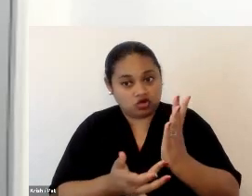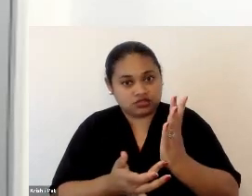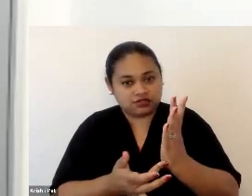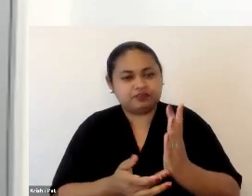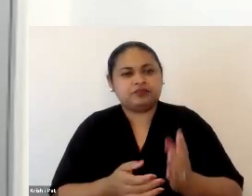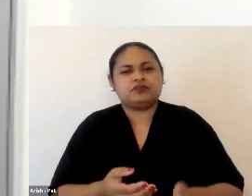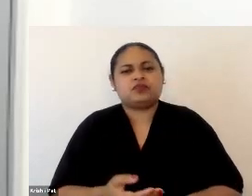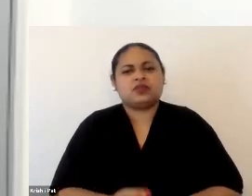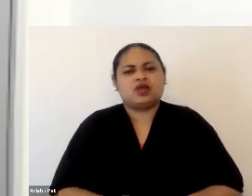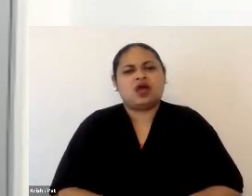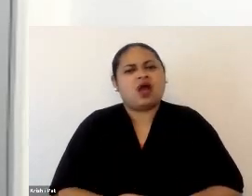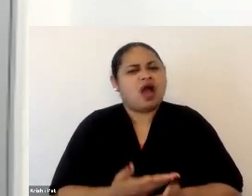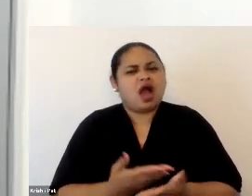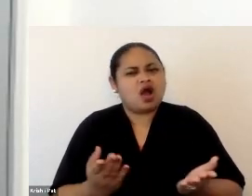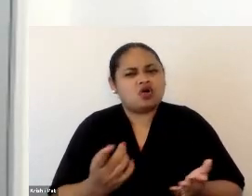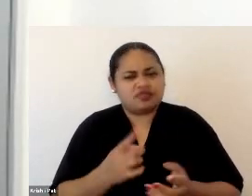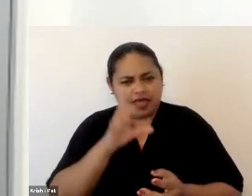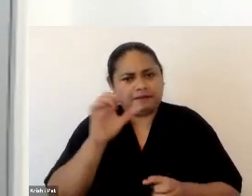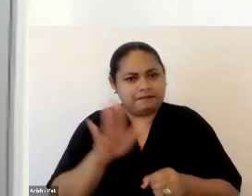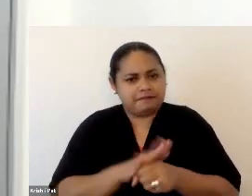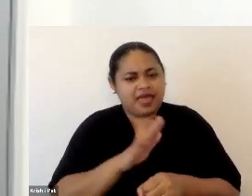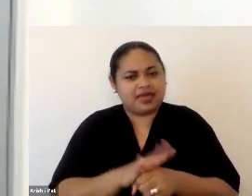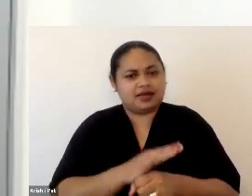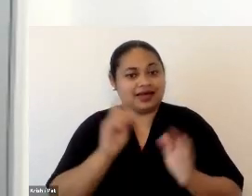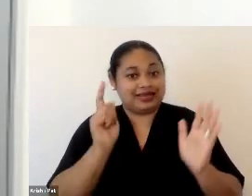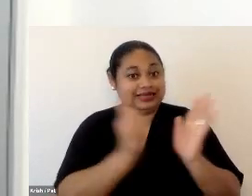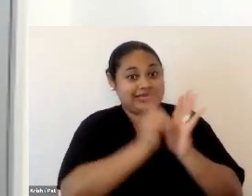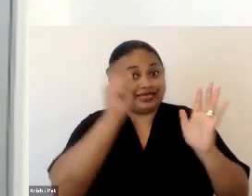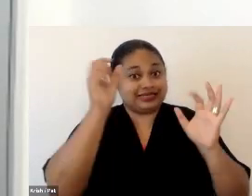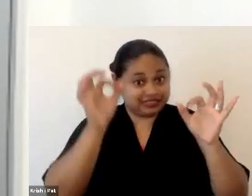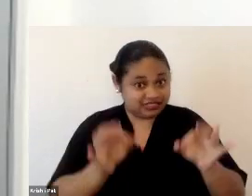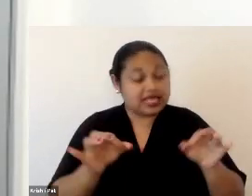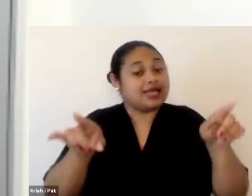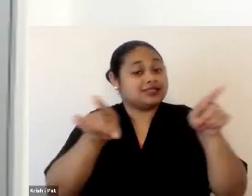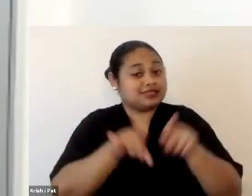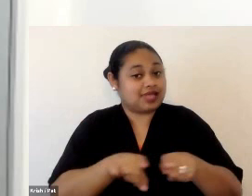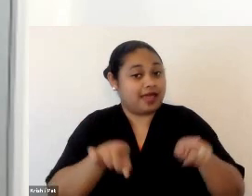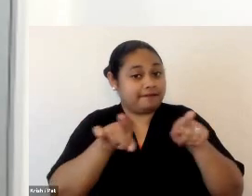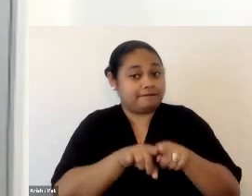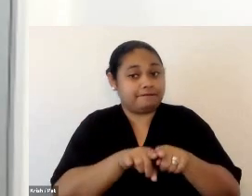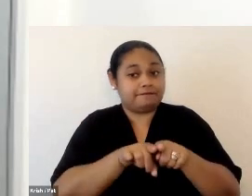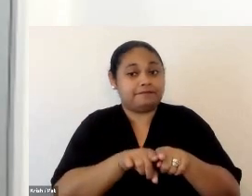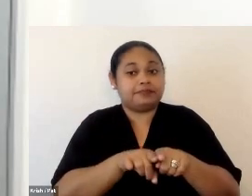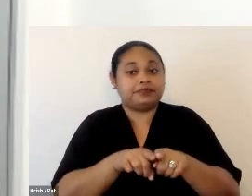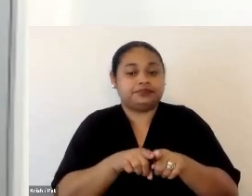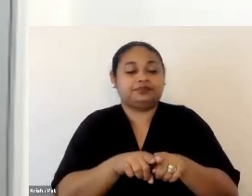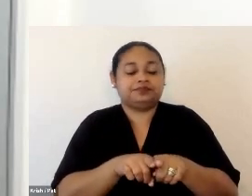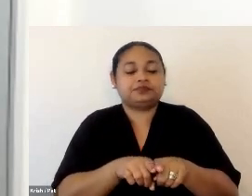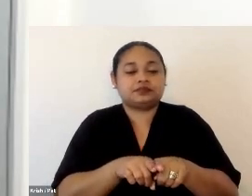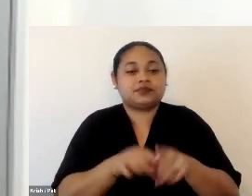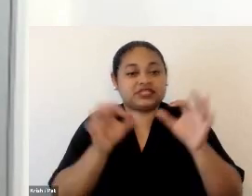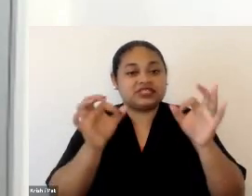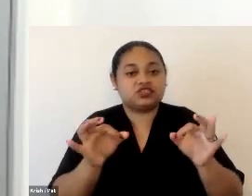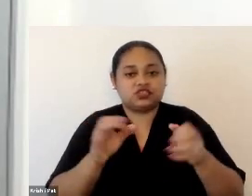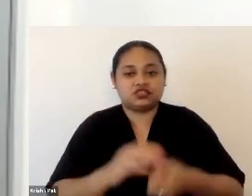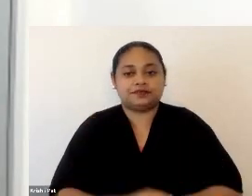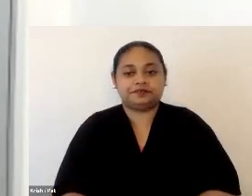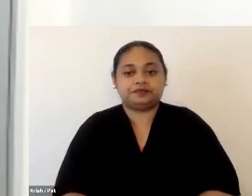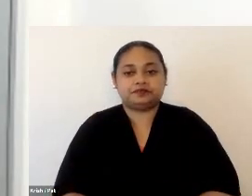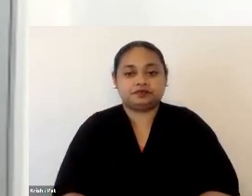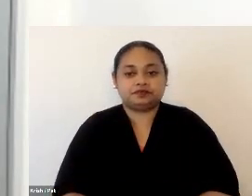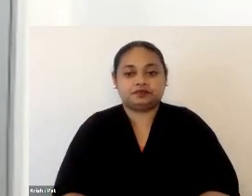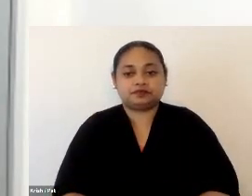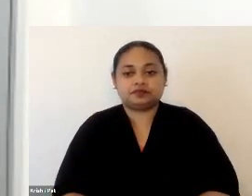used in making legal decisions or similarly significant decisions. And we're